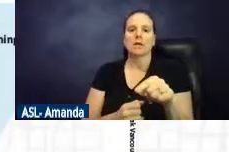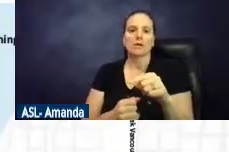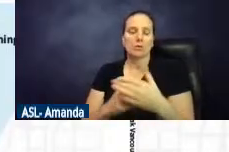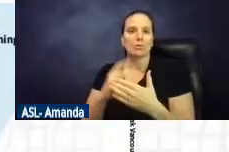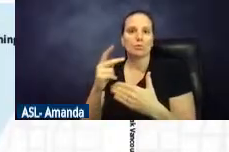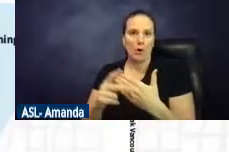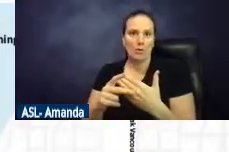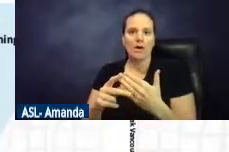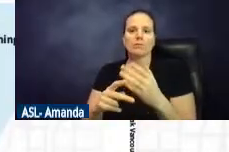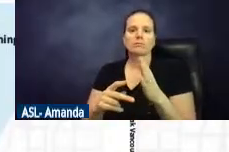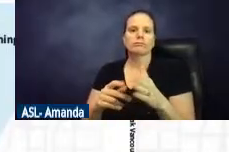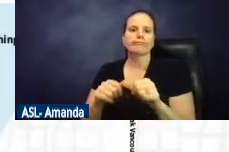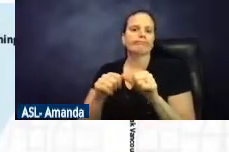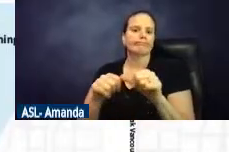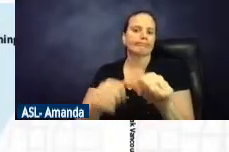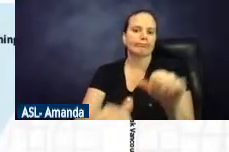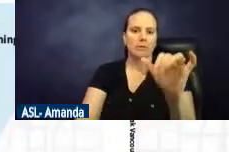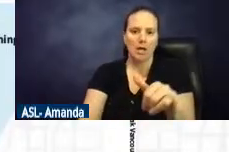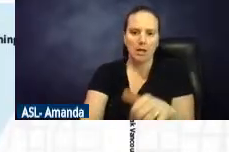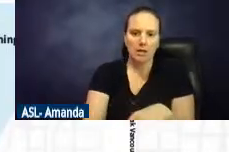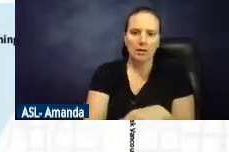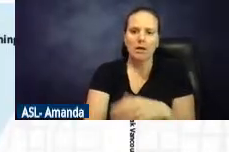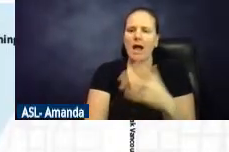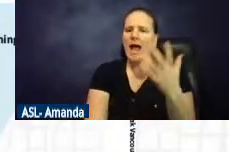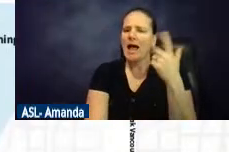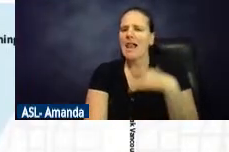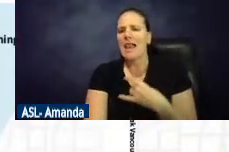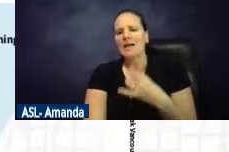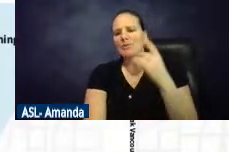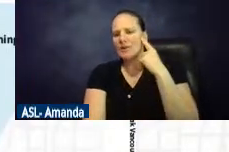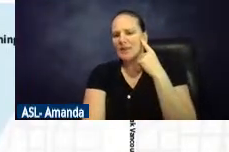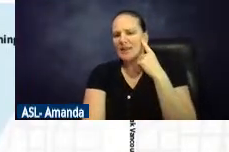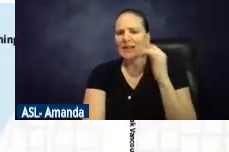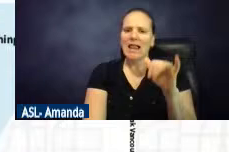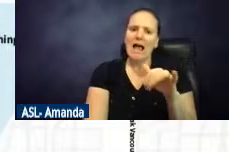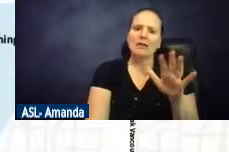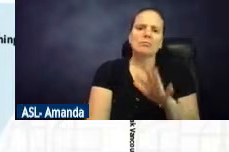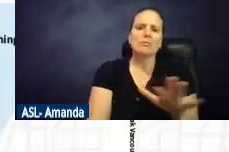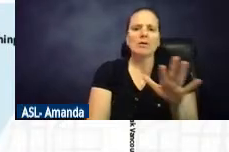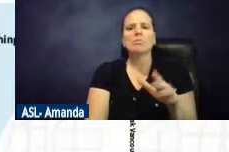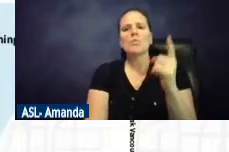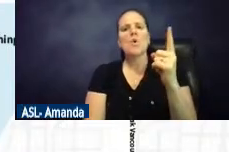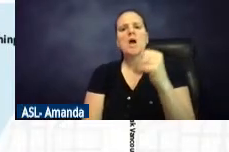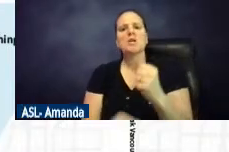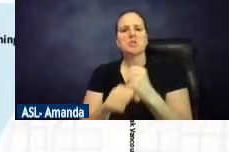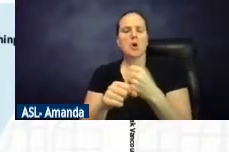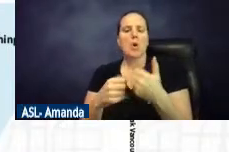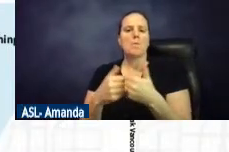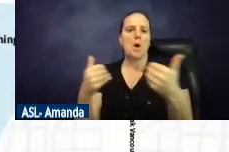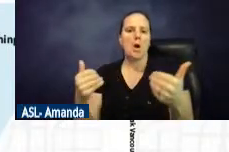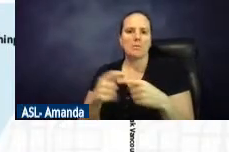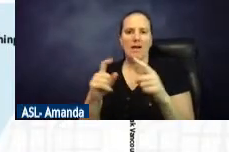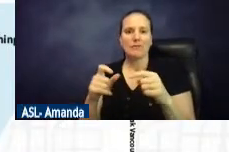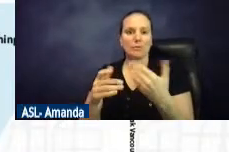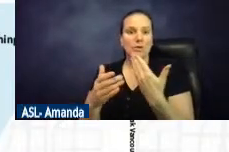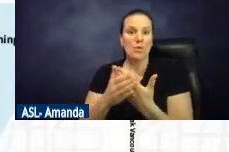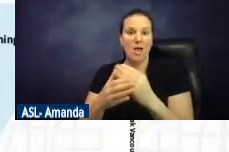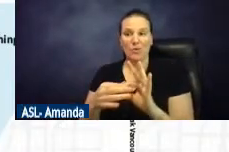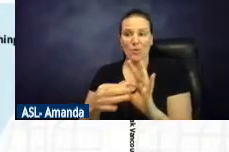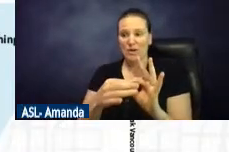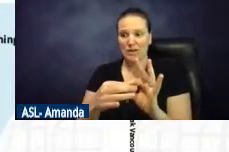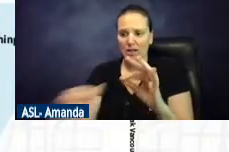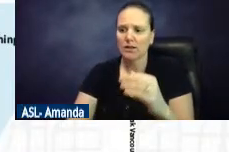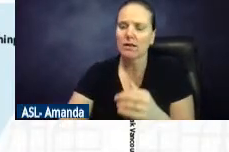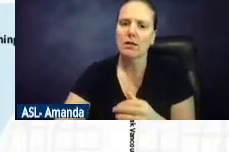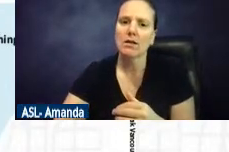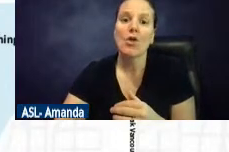program duration. This is I like to think about it as approximately a year apart, but they need to be well coordinated between the start of the